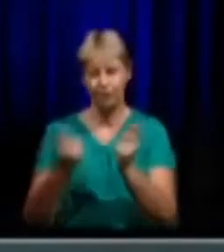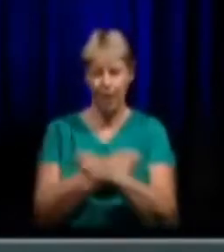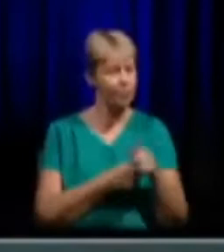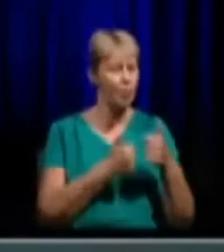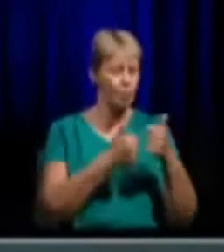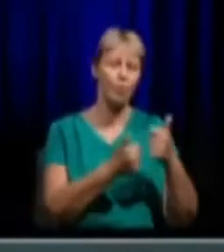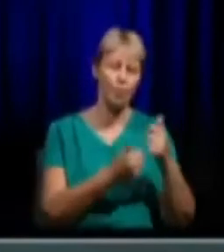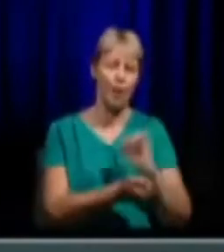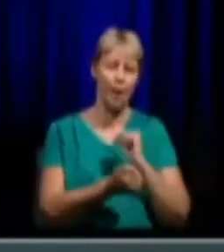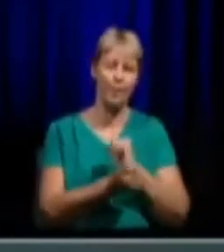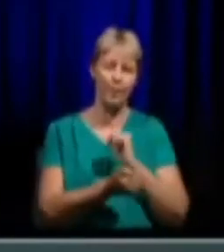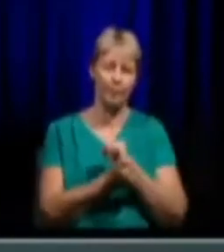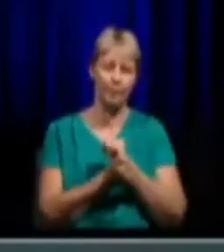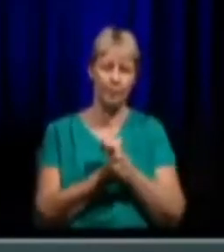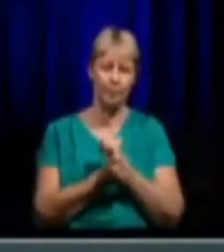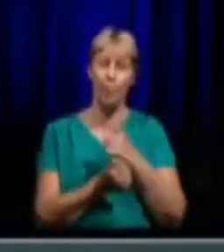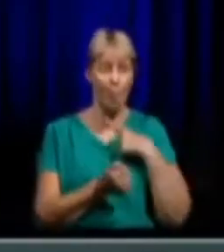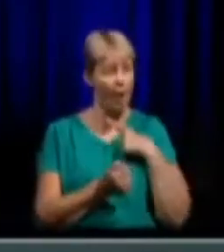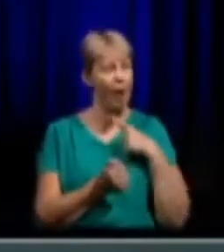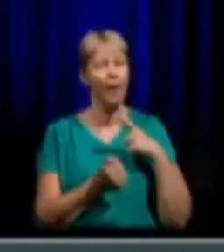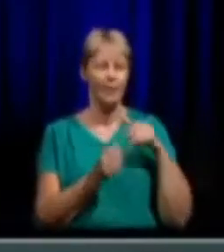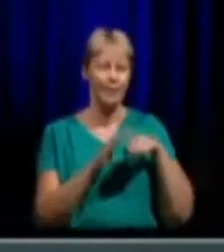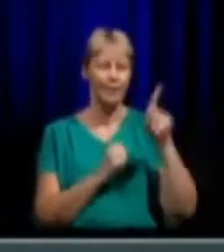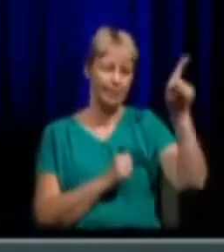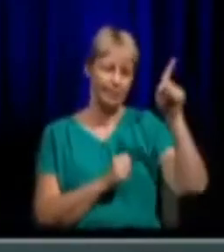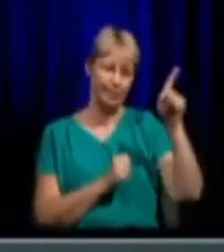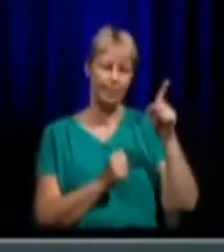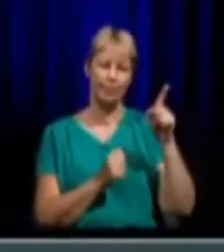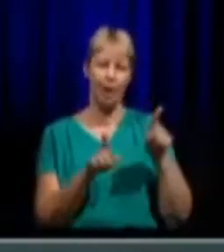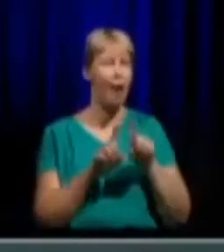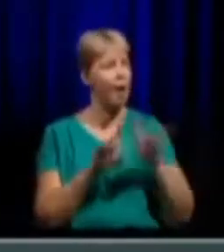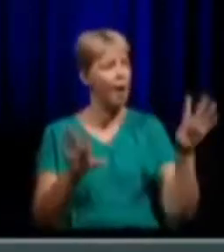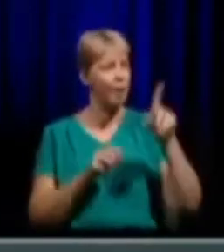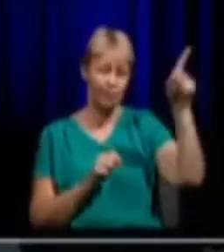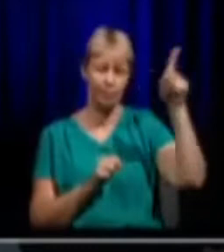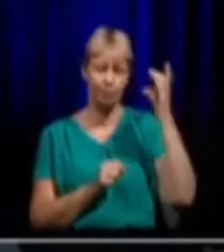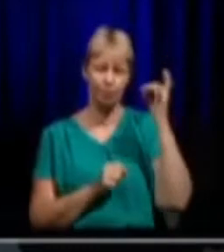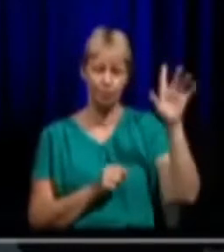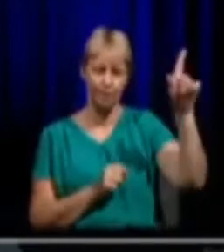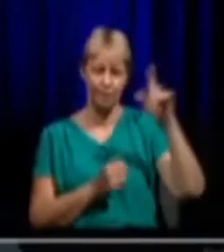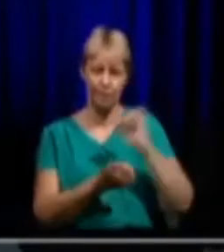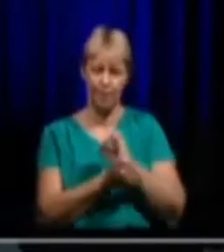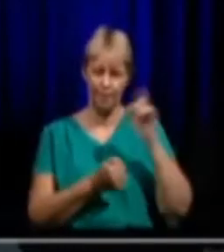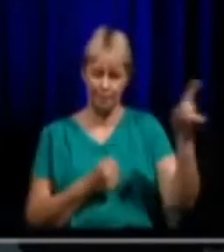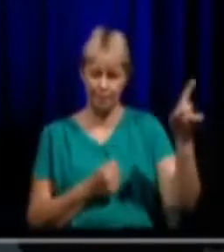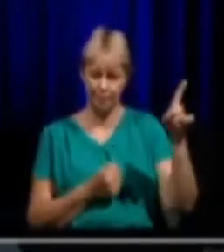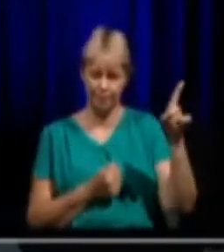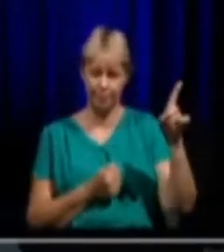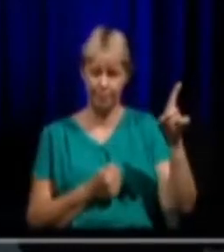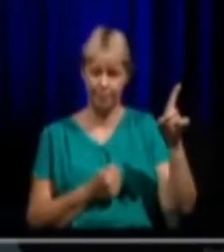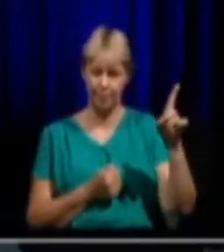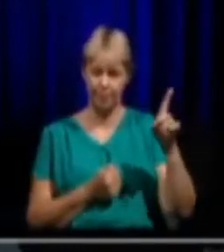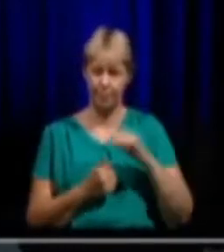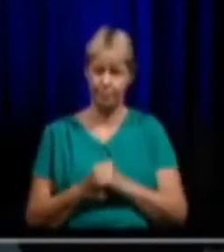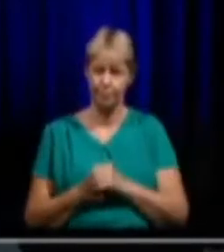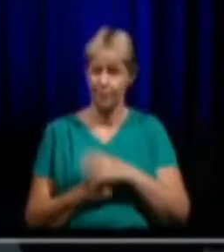Christ's likeness. So he summarizes it and says, our character is the sum of our habits. And if you think